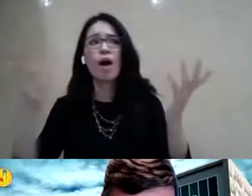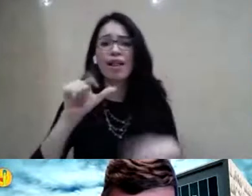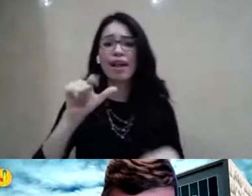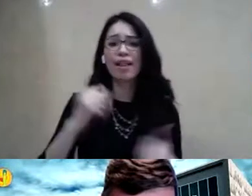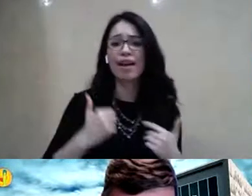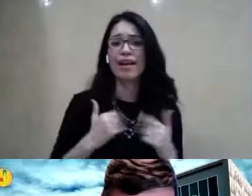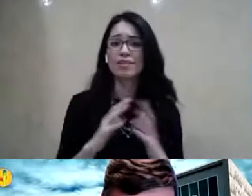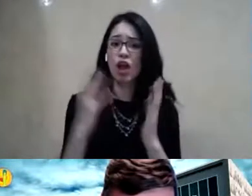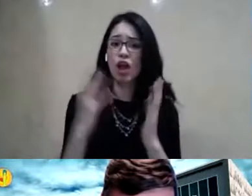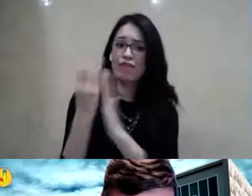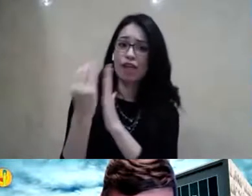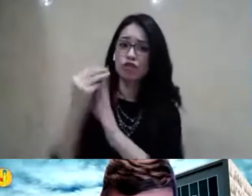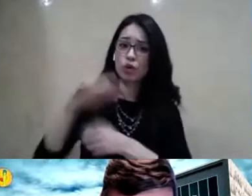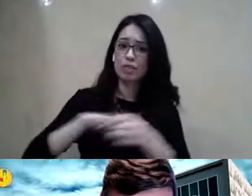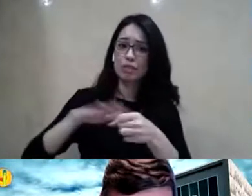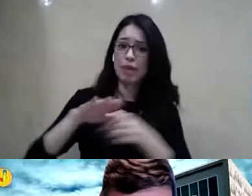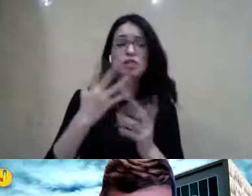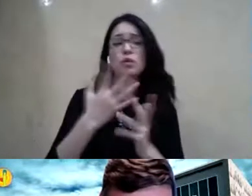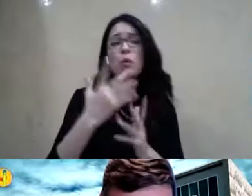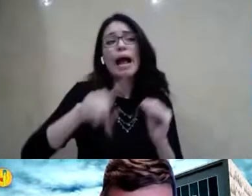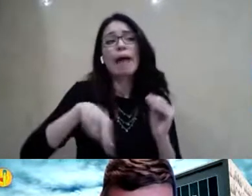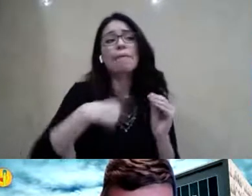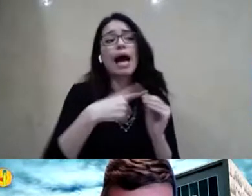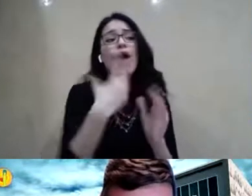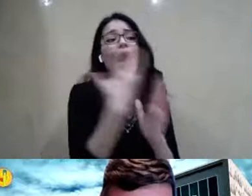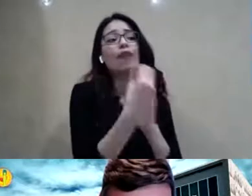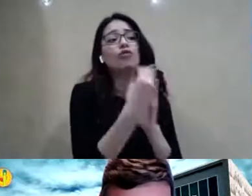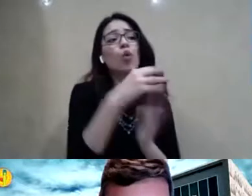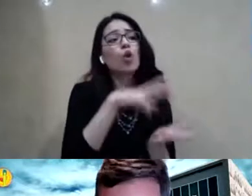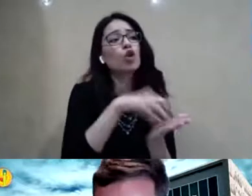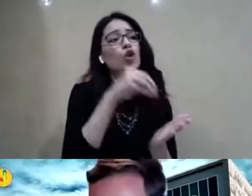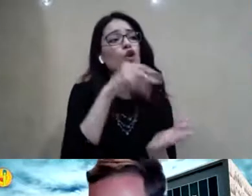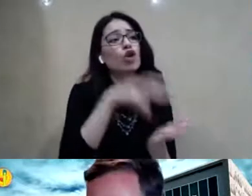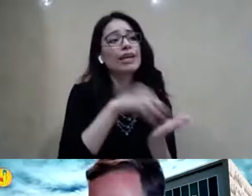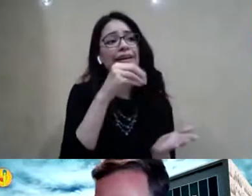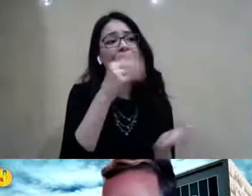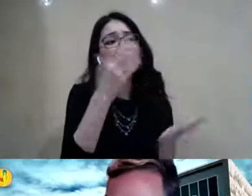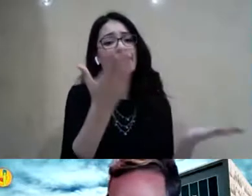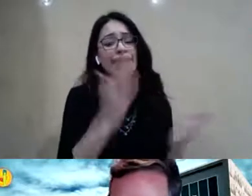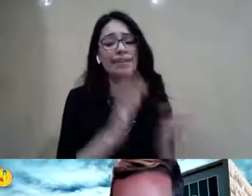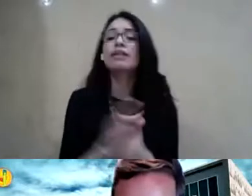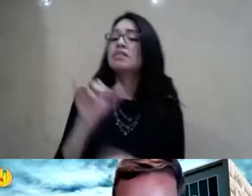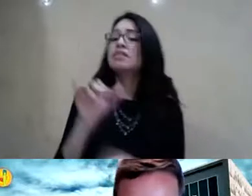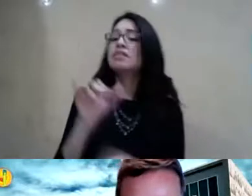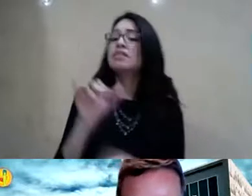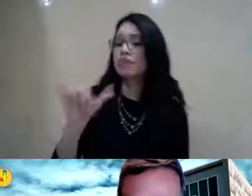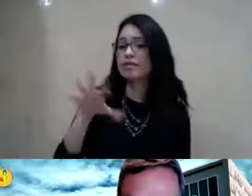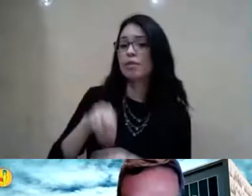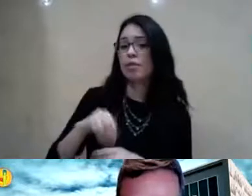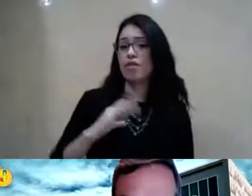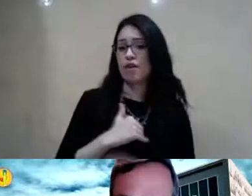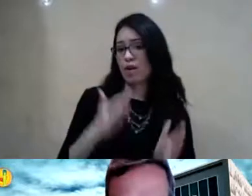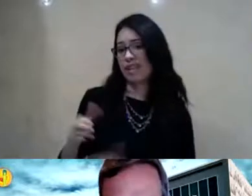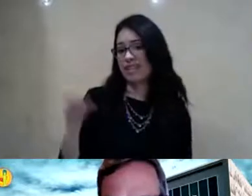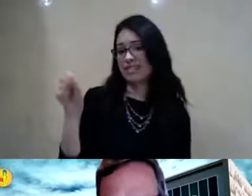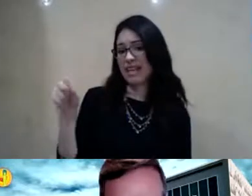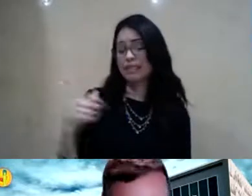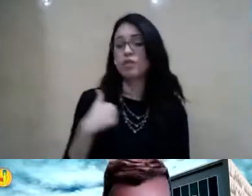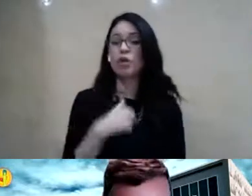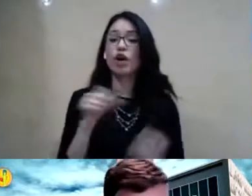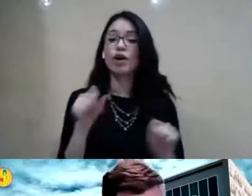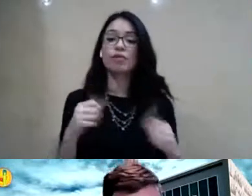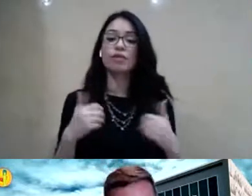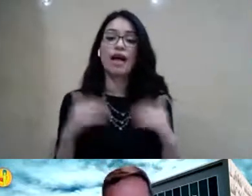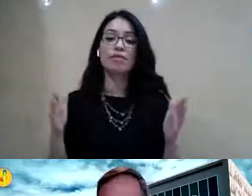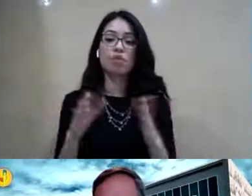learning? We incorporate that as part of our plans. Some may recall when we were able to have small groups on